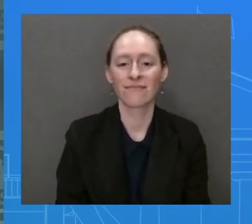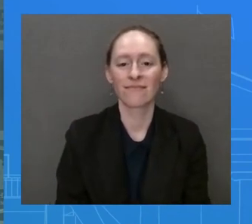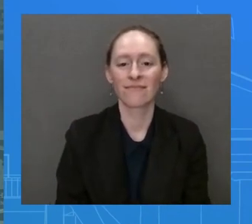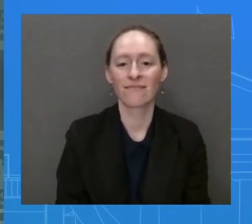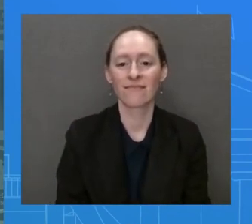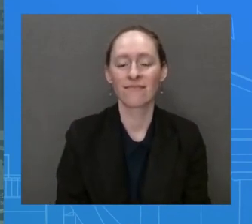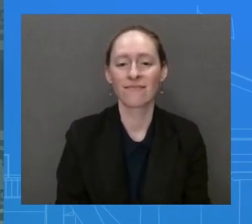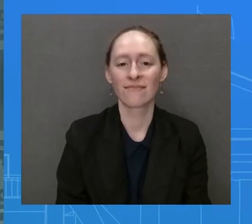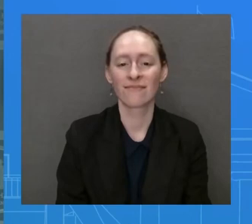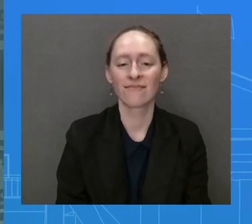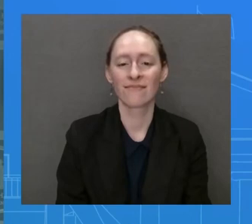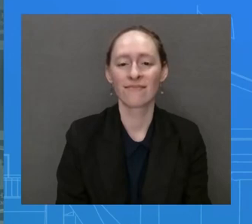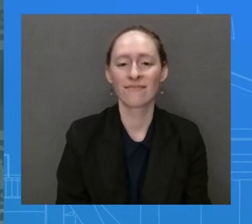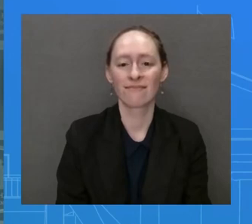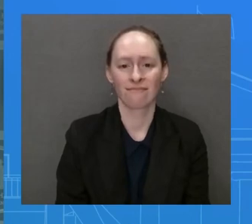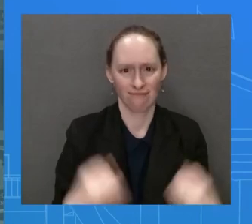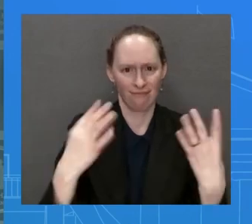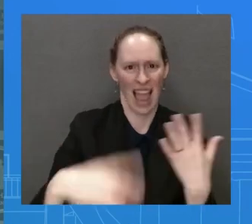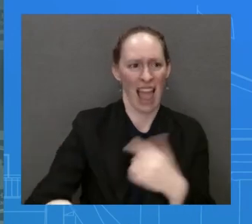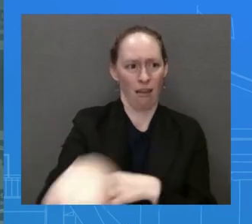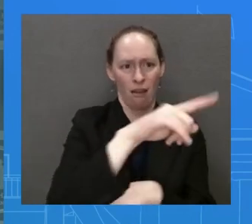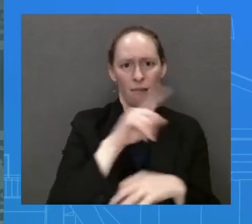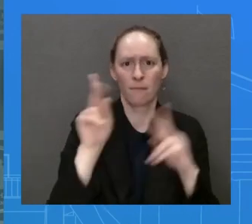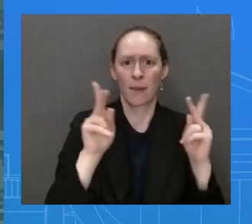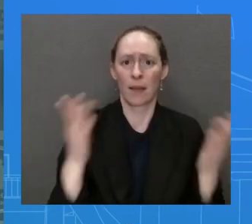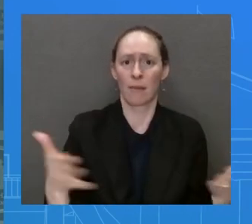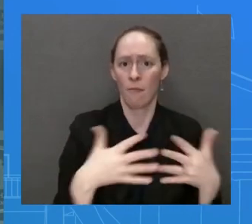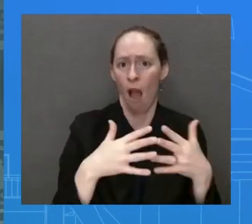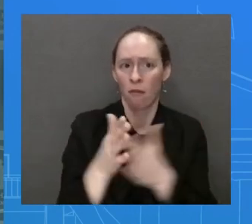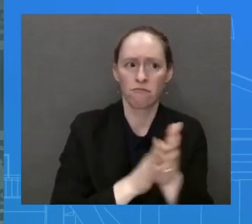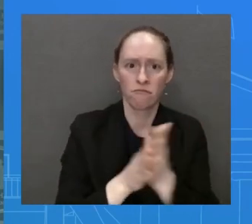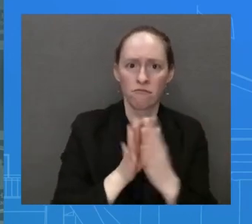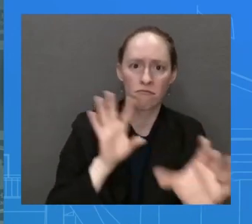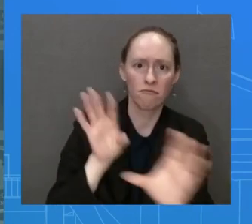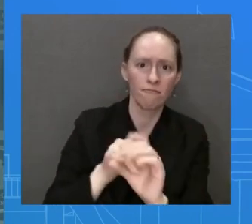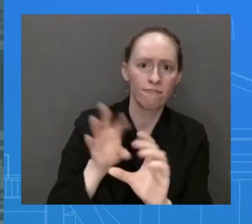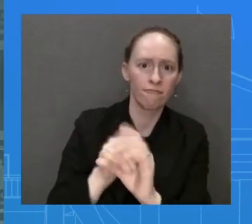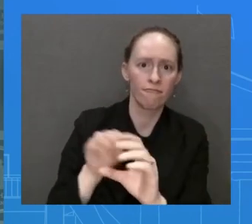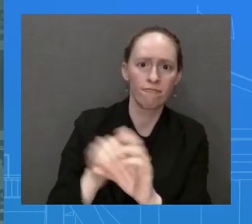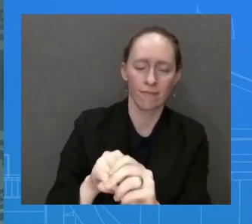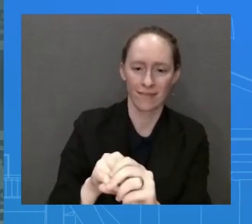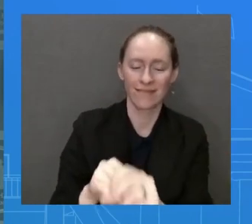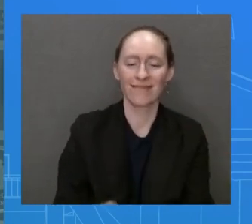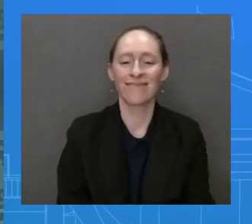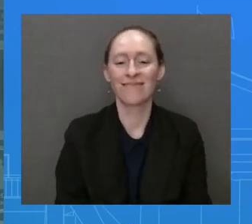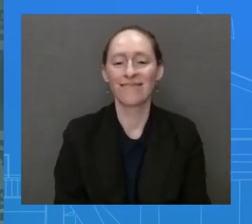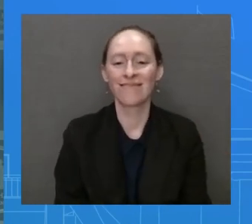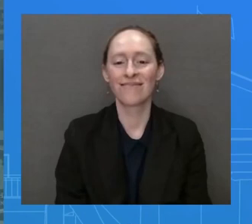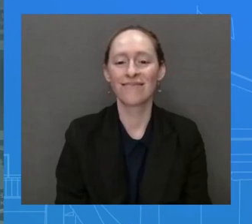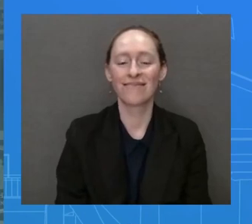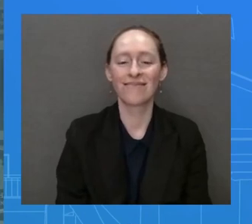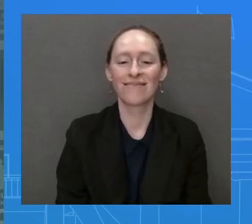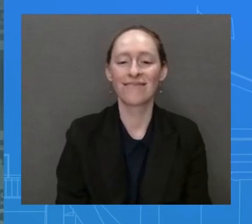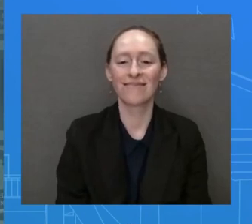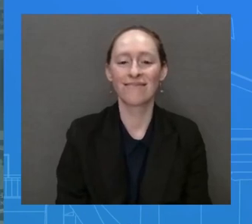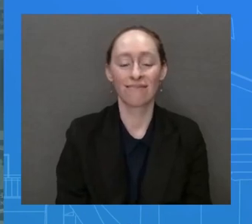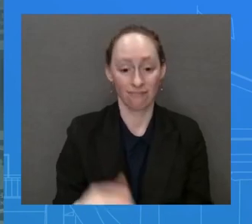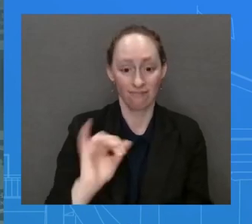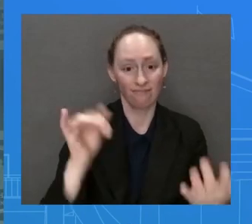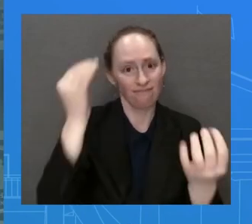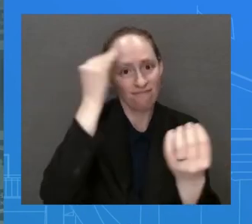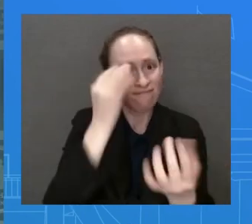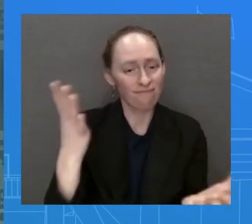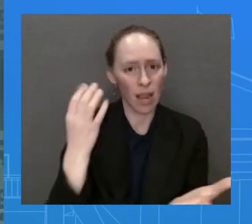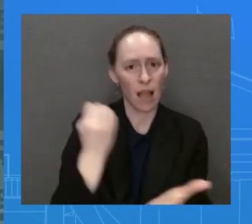had exciting news on the economic front as well. On Wednesday, as you all saw, the largest solar investment in U.S. history, a